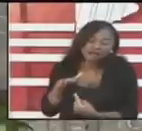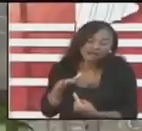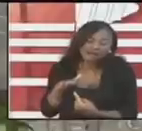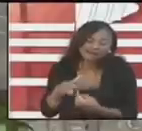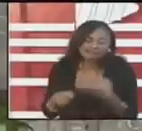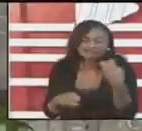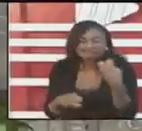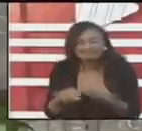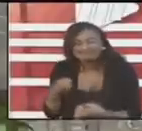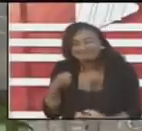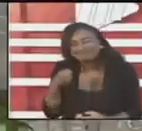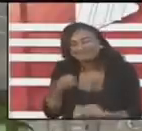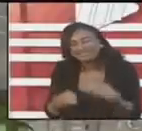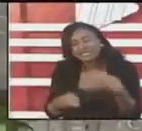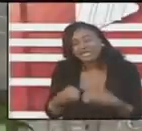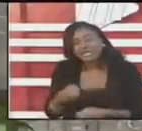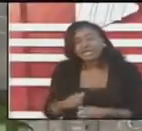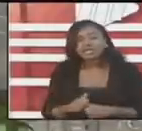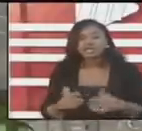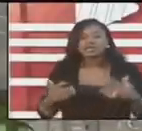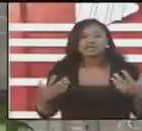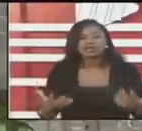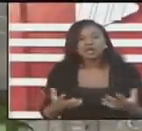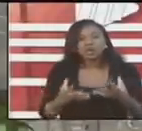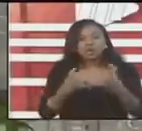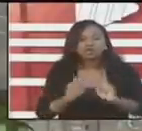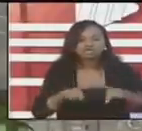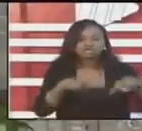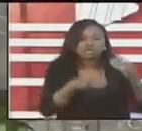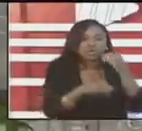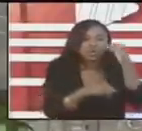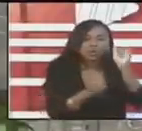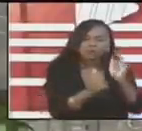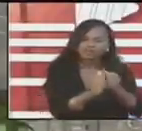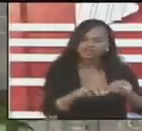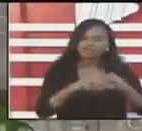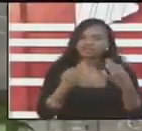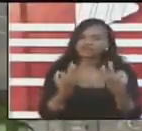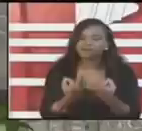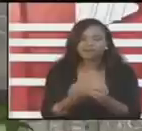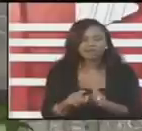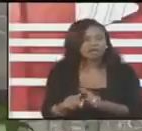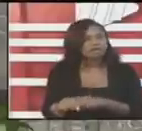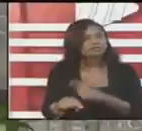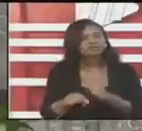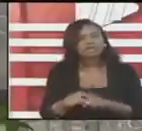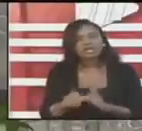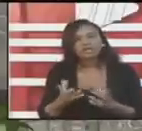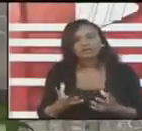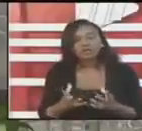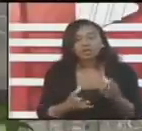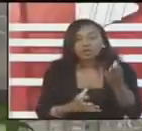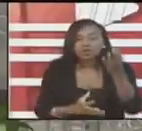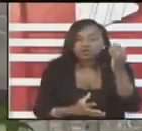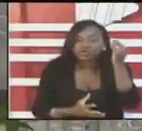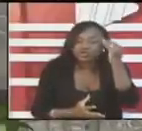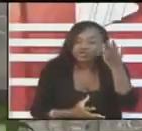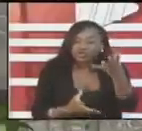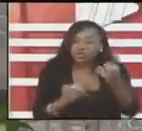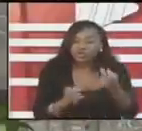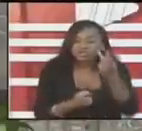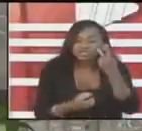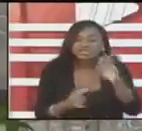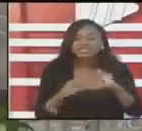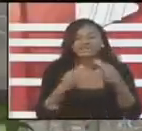swallow after being away from your homes and loved ones for so long. We know that you want to see your family and friends.